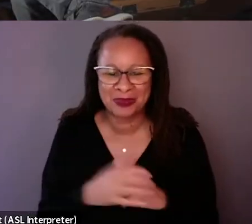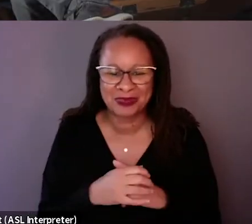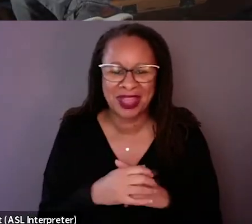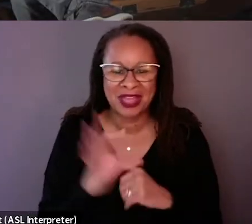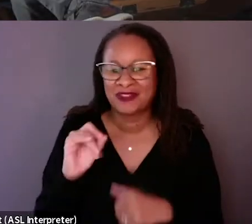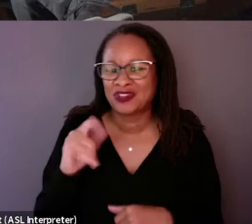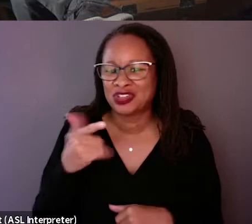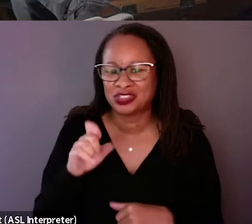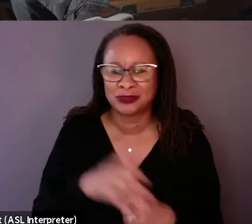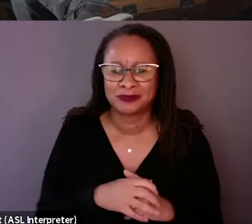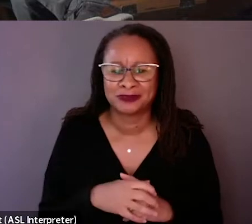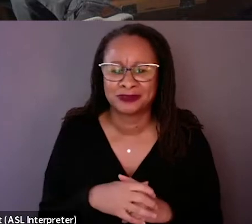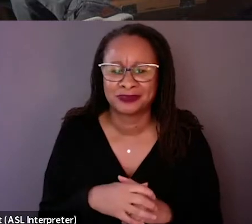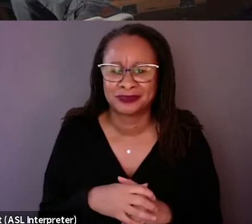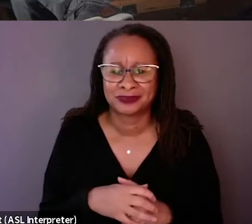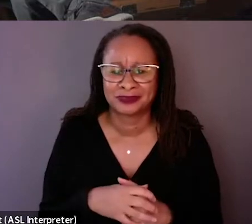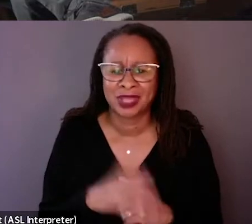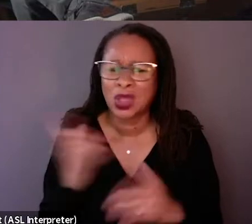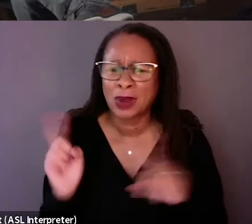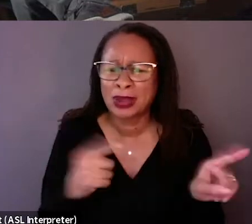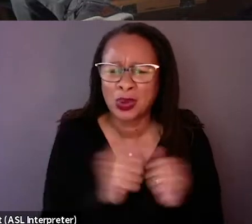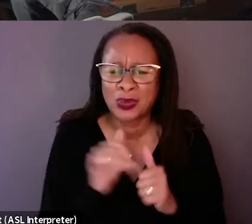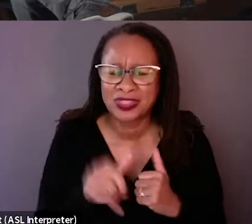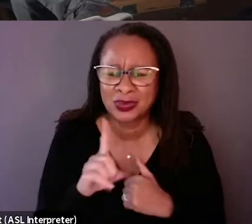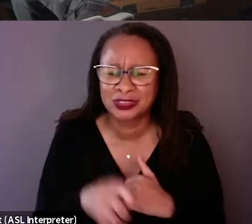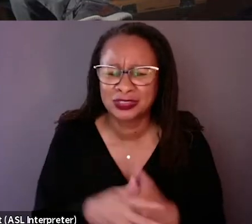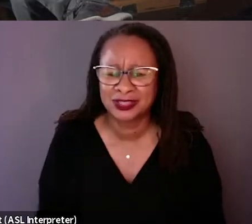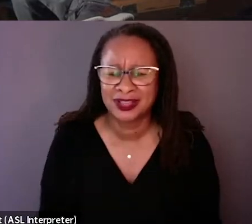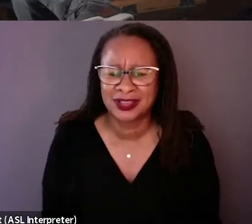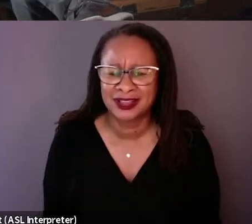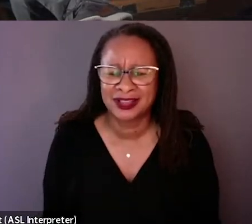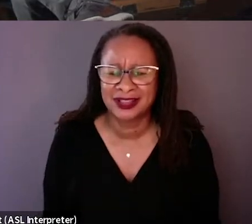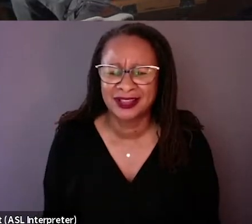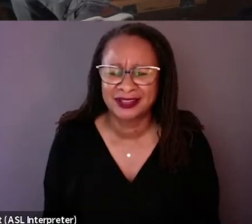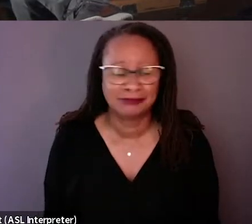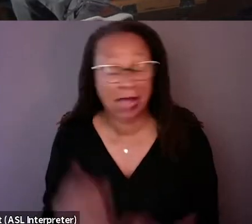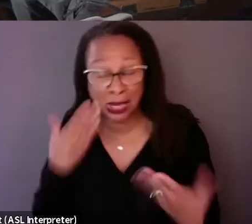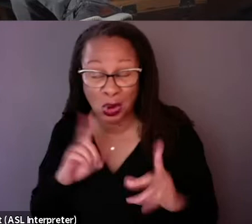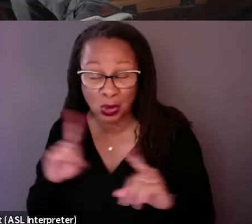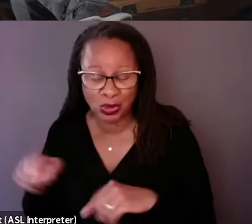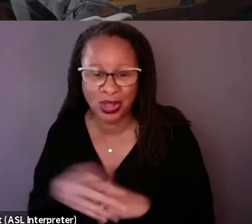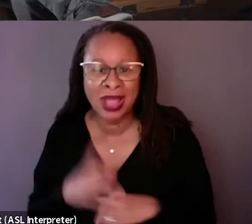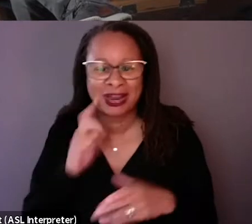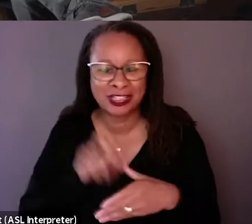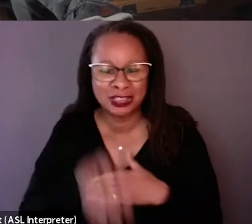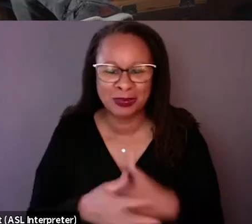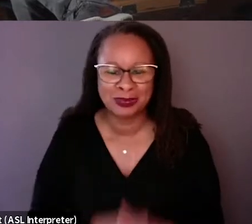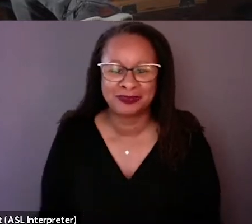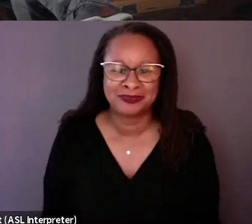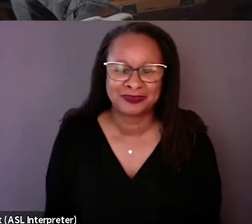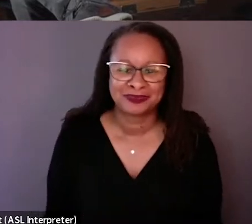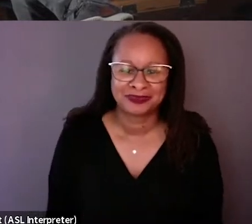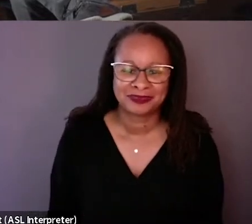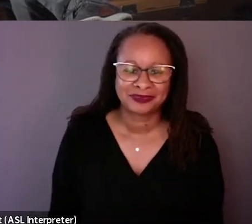footage. Help me out here. Where am I going with this? I don't know where you're going, but I can jump in. Yeah, go for it. No, I'm